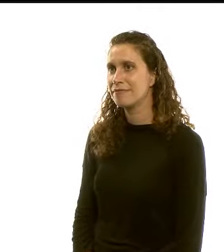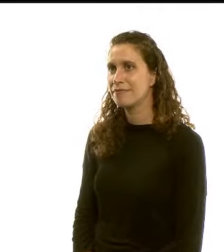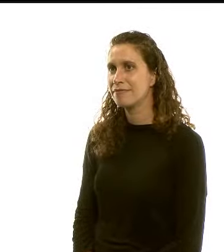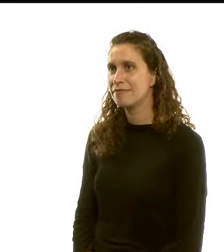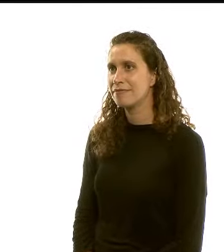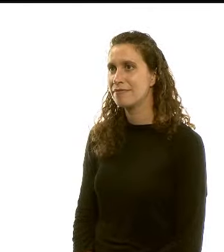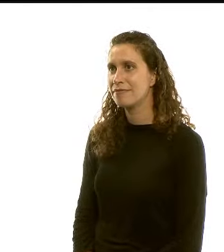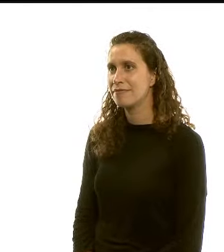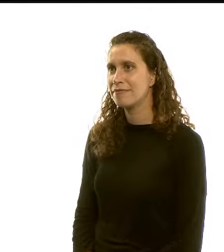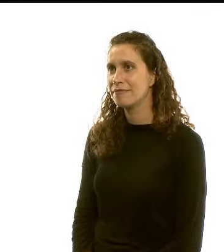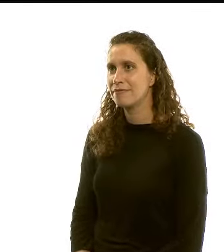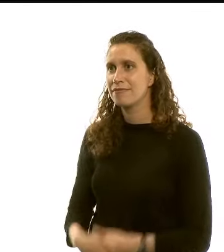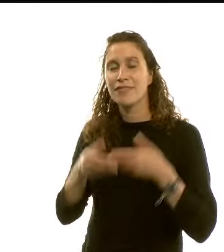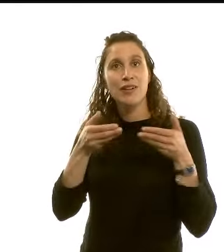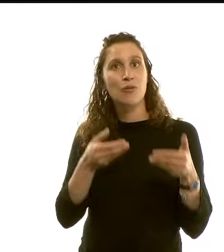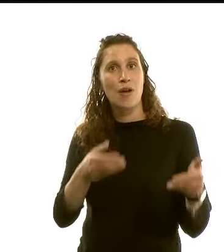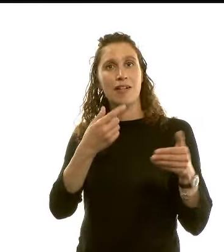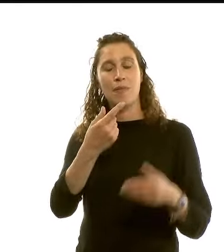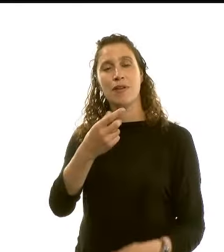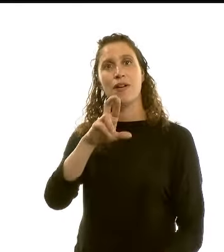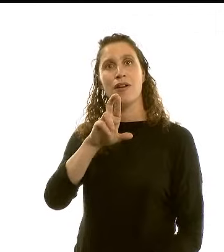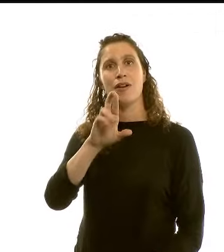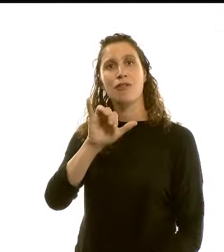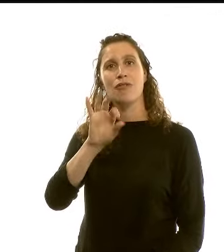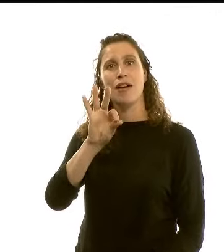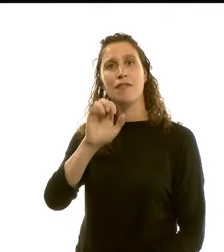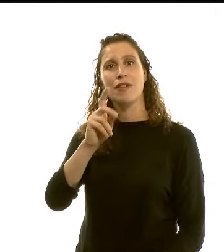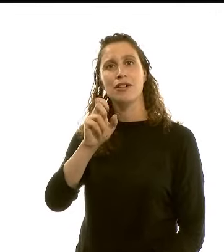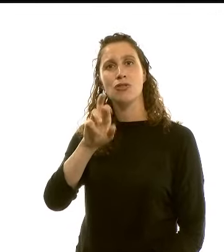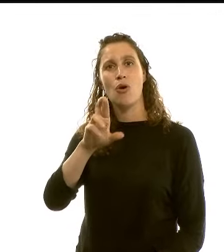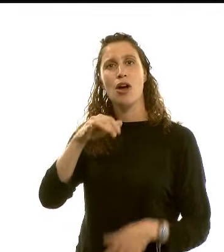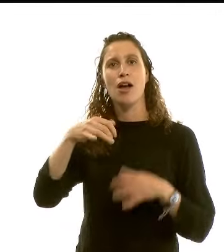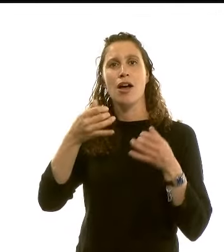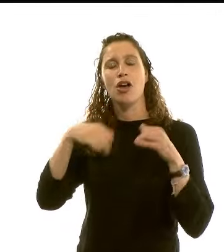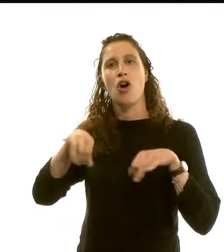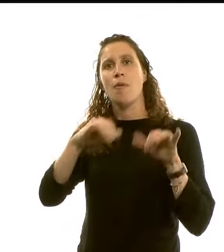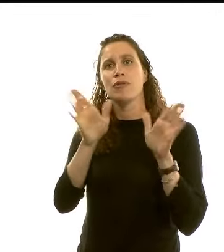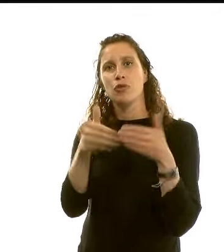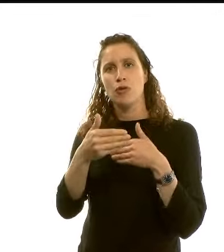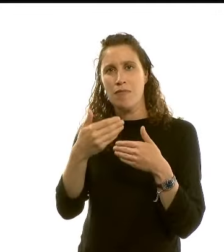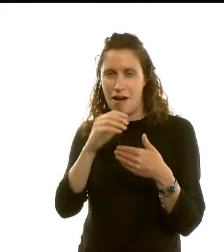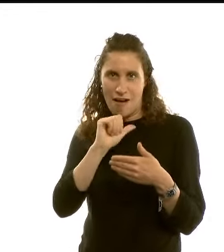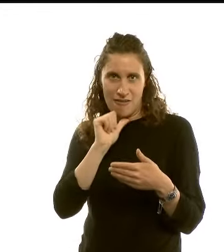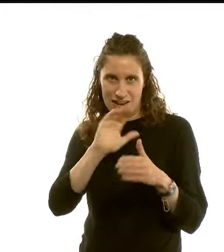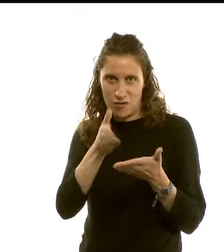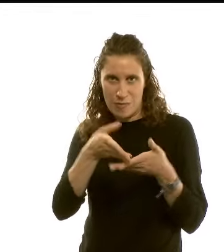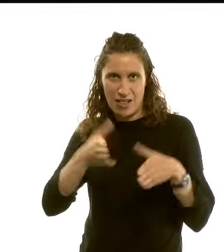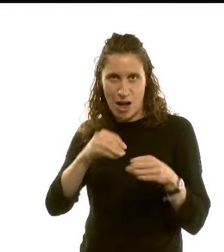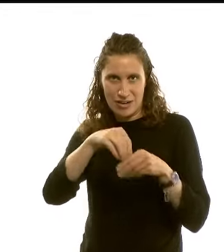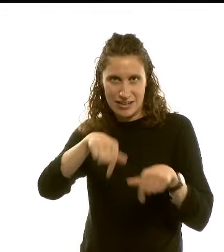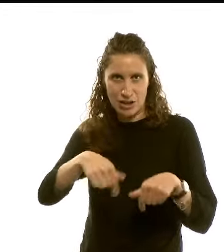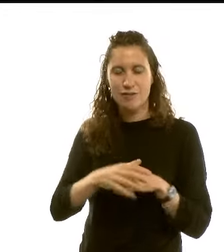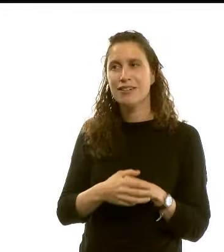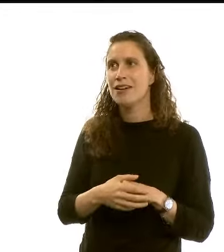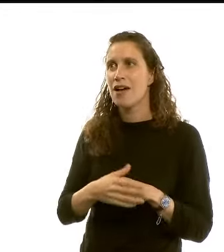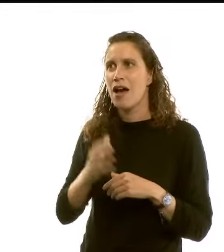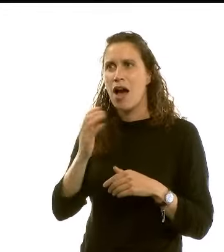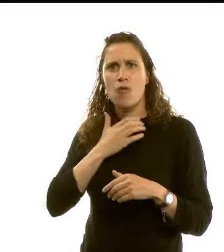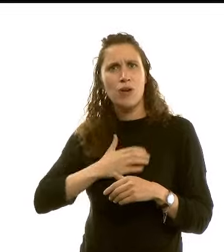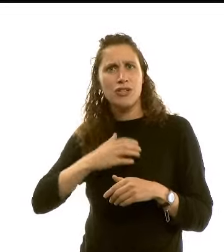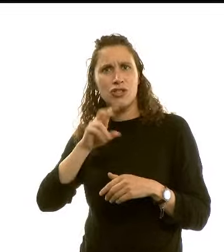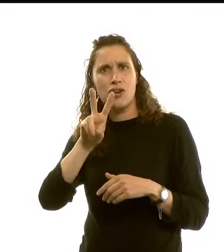Welcome to the Gryffindor Common Room. I say welcome. I've never actually been allowed in here. Well, me neither, but I wish there was a Ravenclaw common